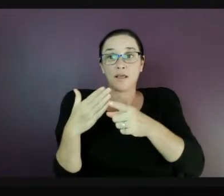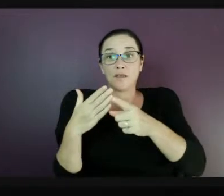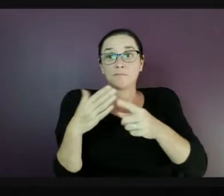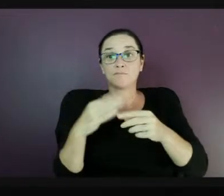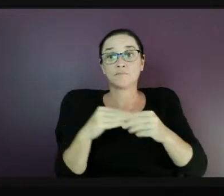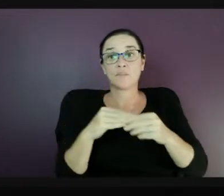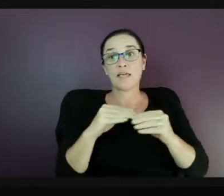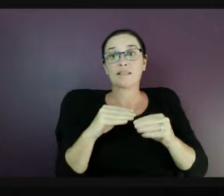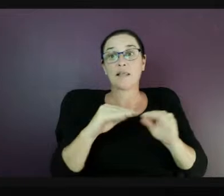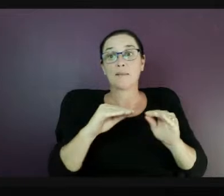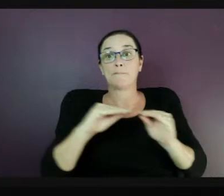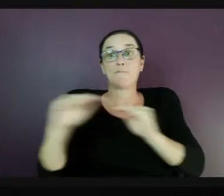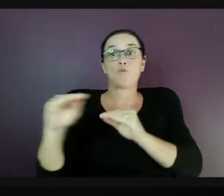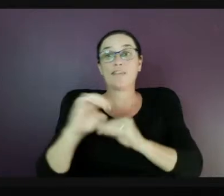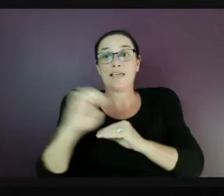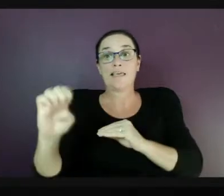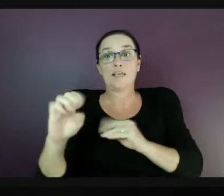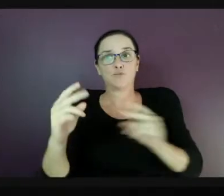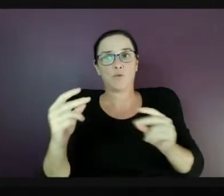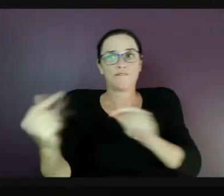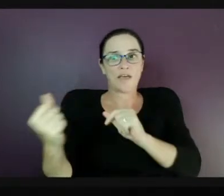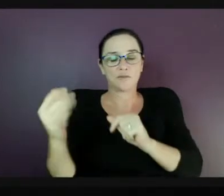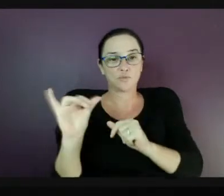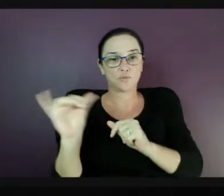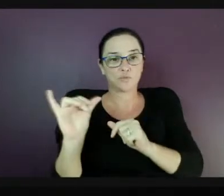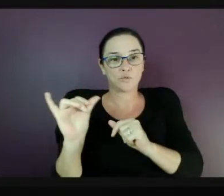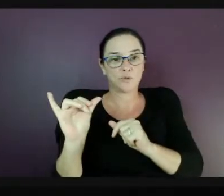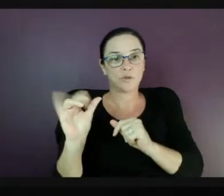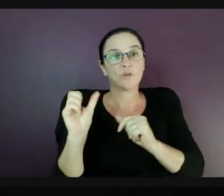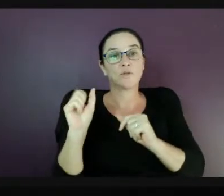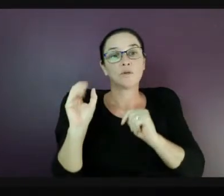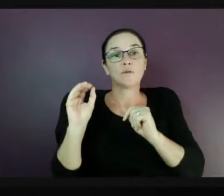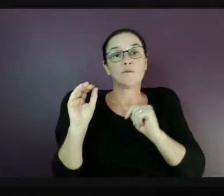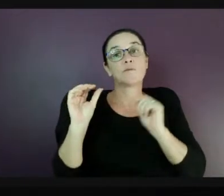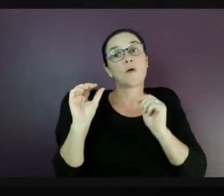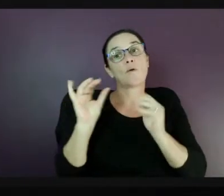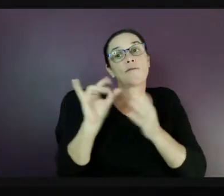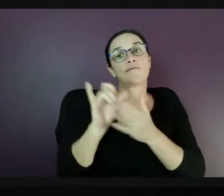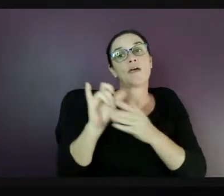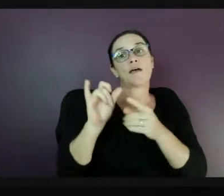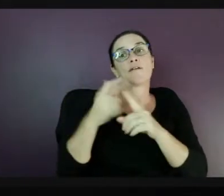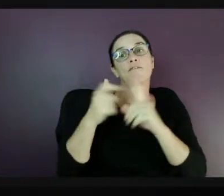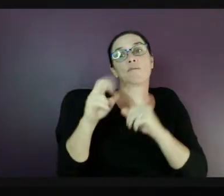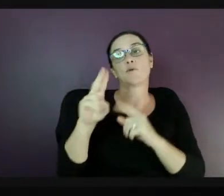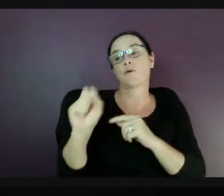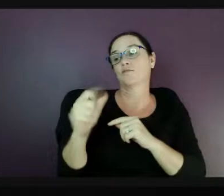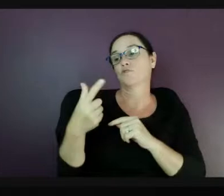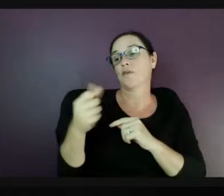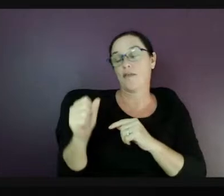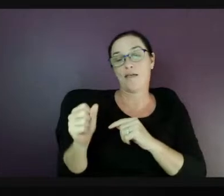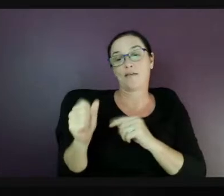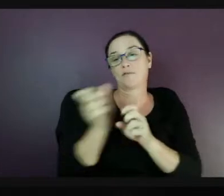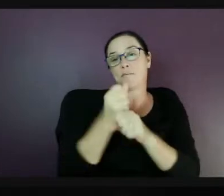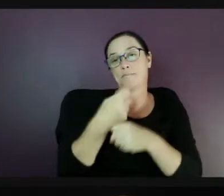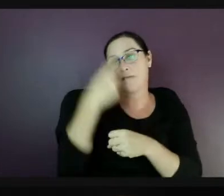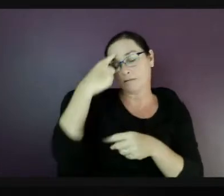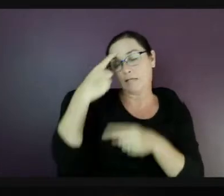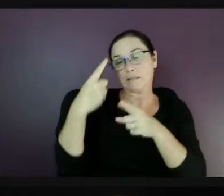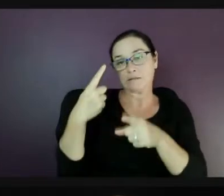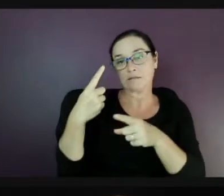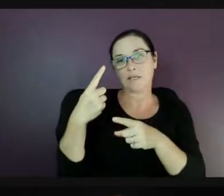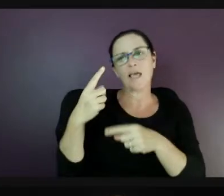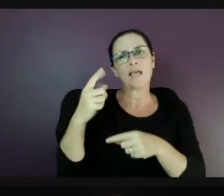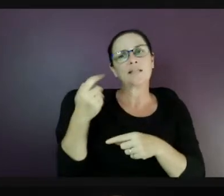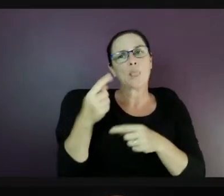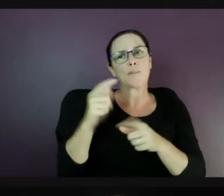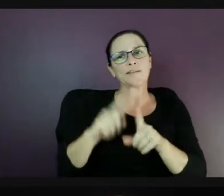there. Right? And so that makes sense if the area of uplift the USGS mapped out being to the west of there as well. So that's a little different as well.